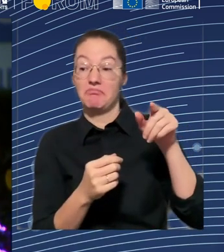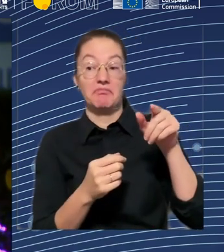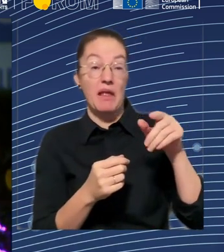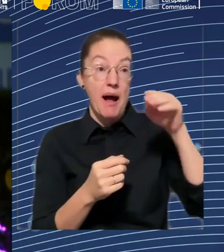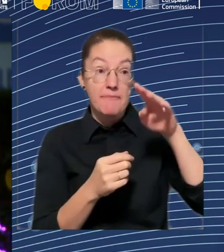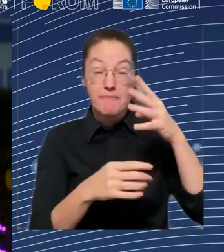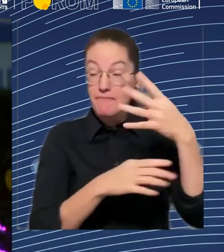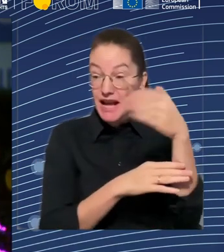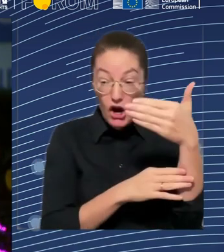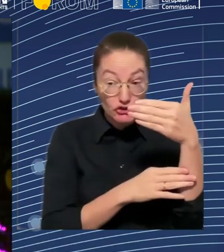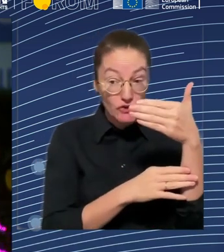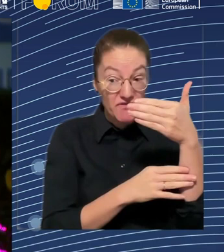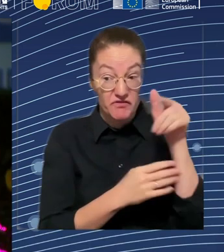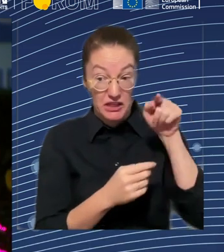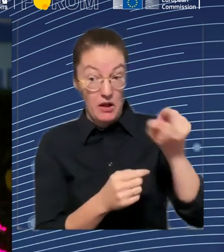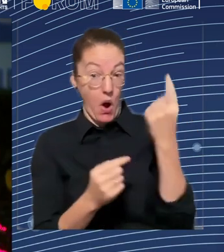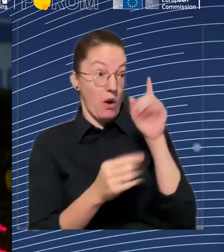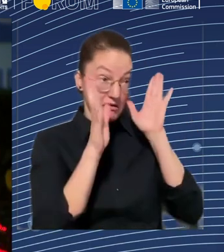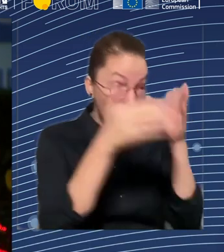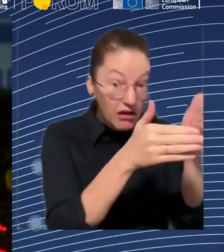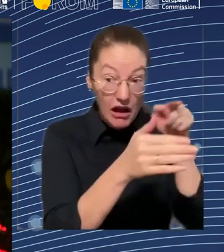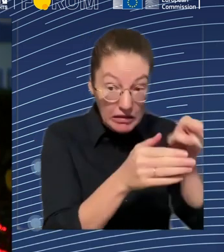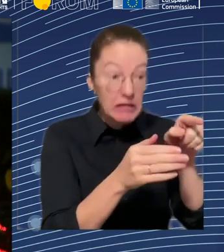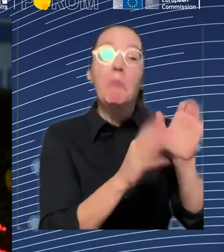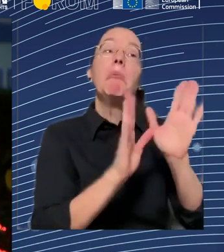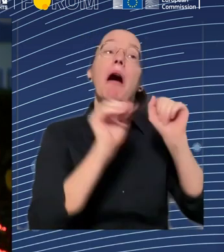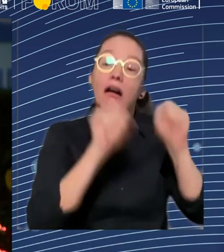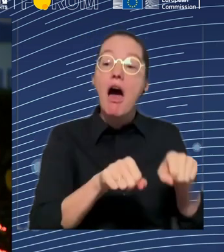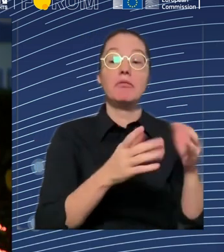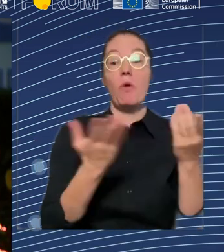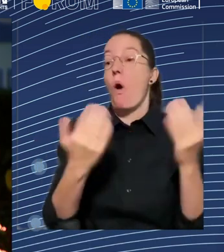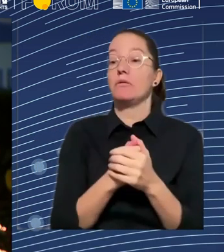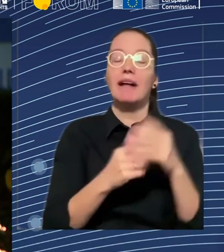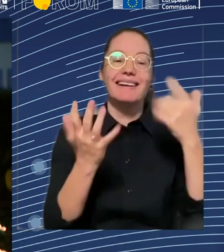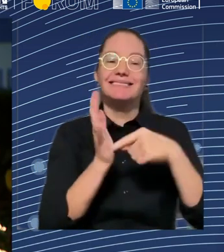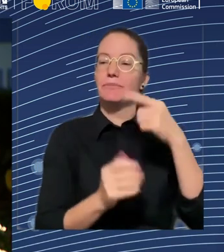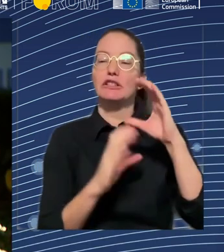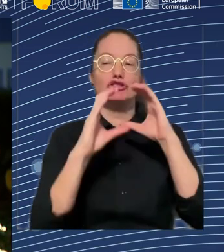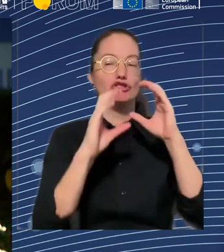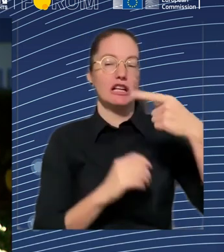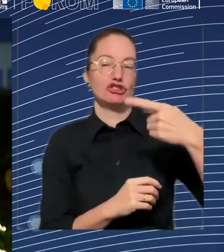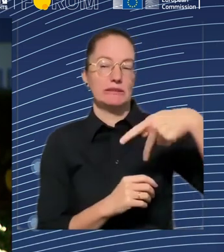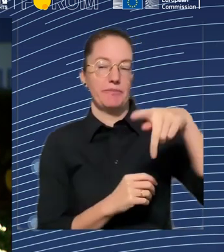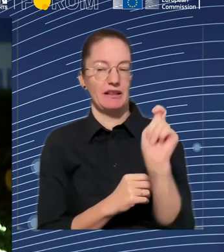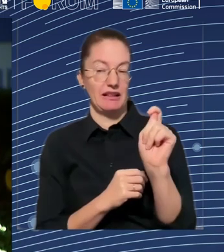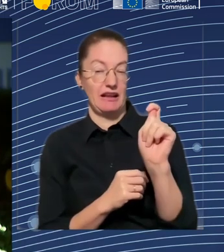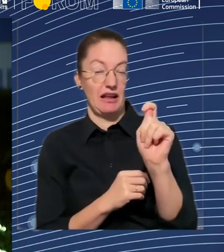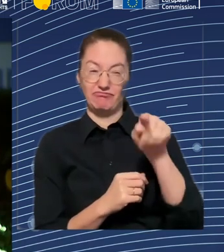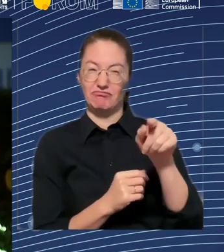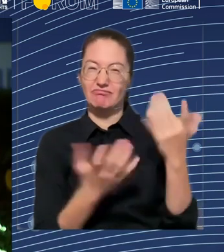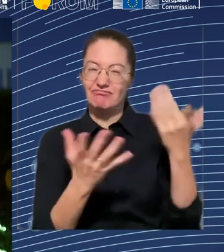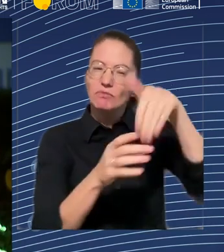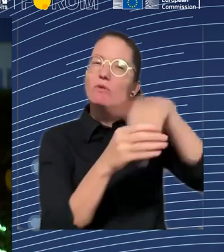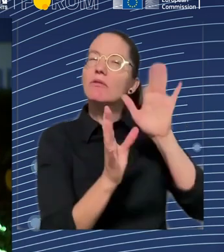This capital market exists in the United States, and it is too fragmented in Europe, and that's a problem because it will be a